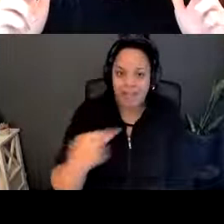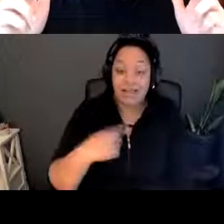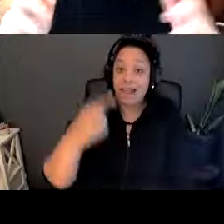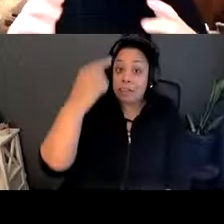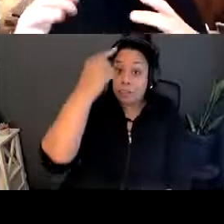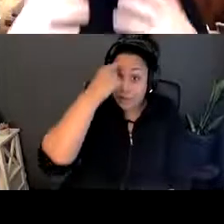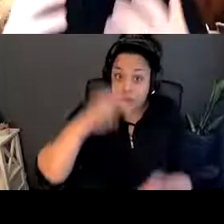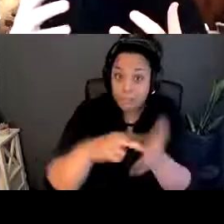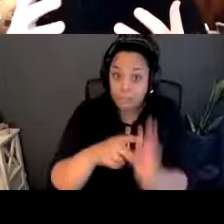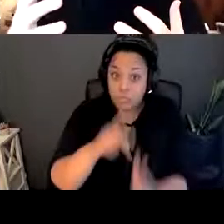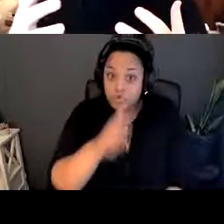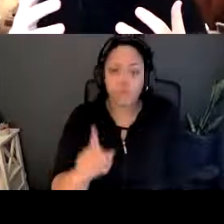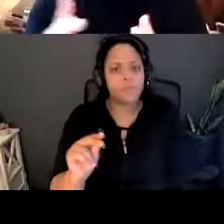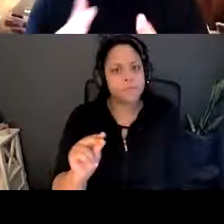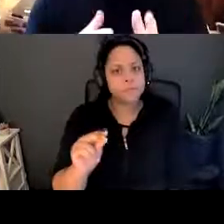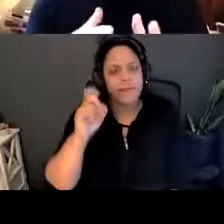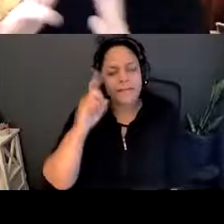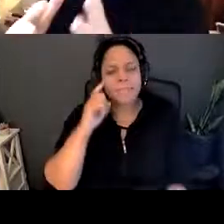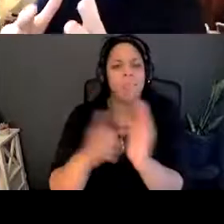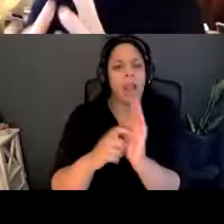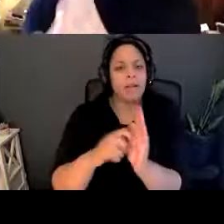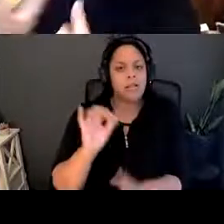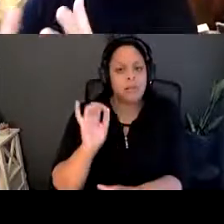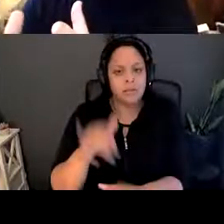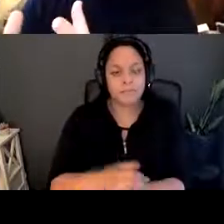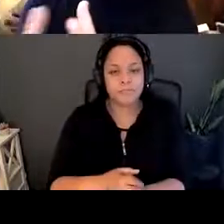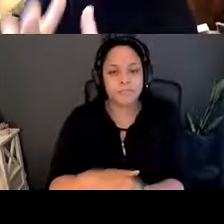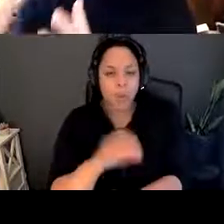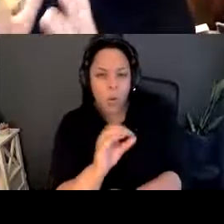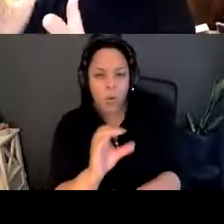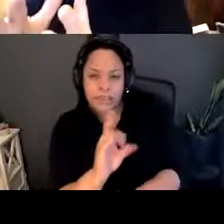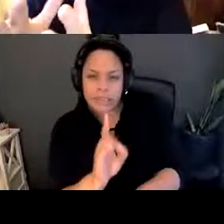it true. It's recognizing, and OCD